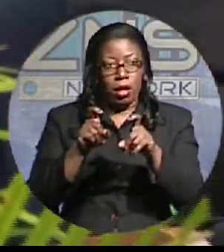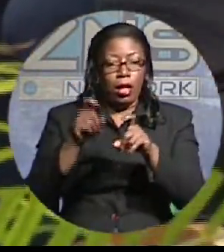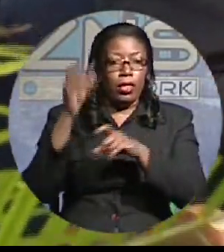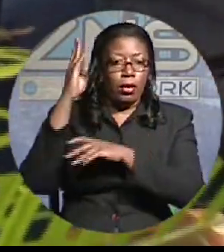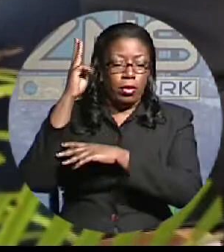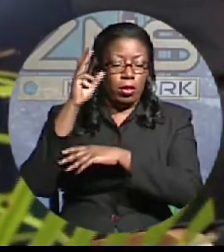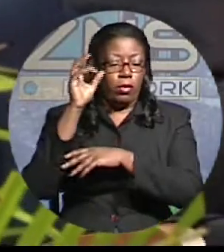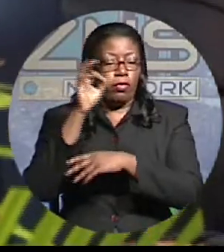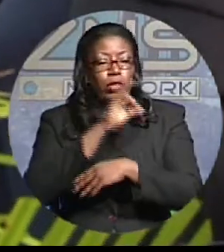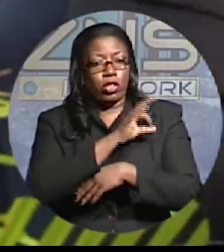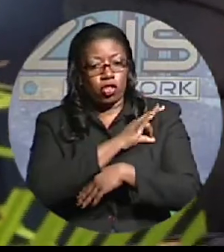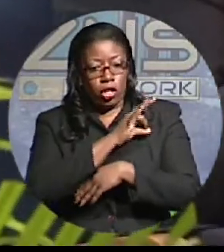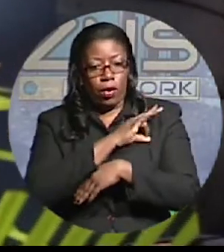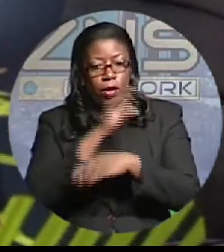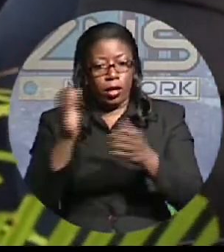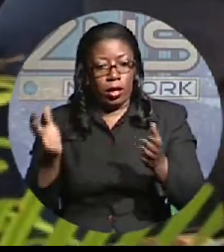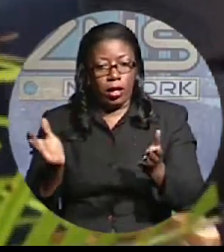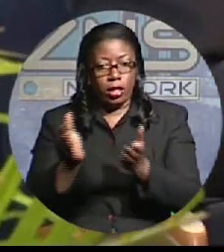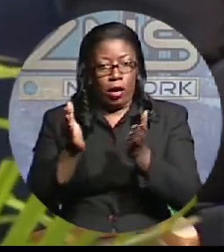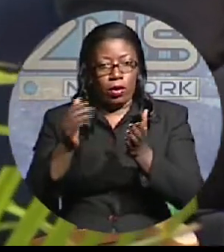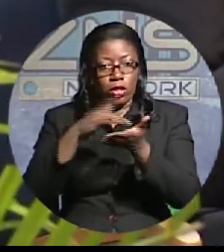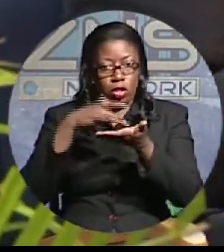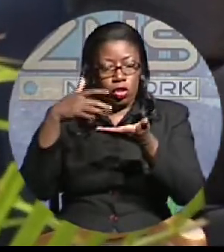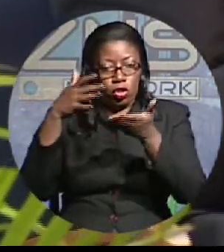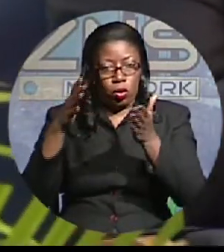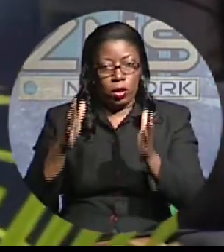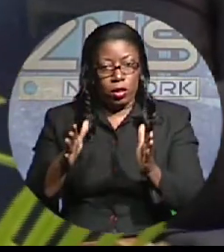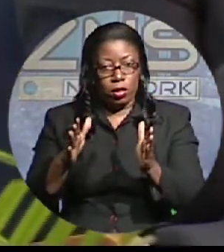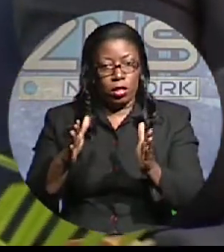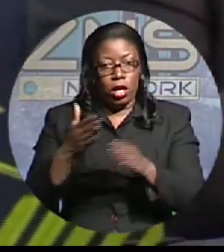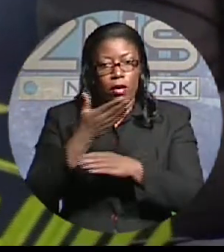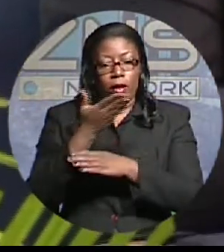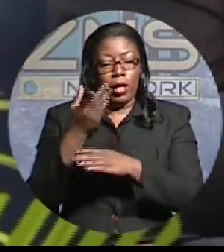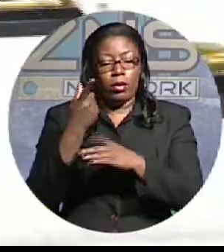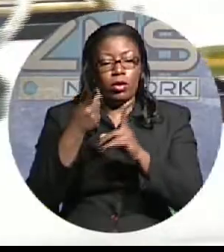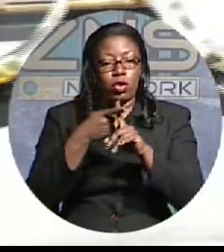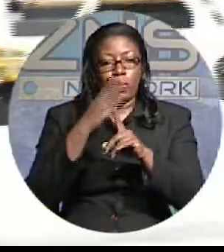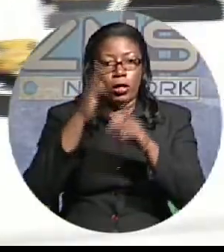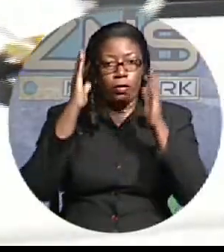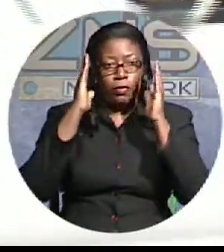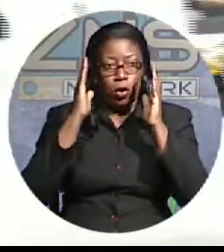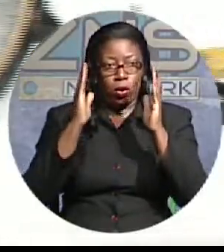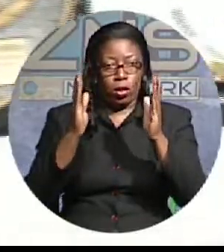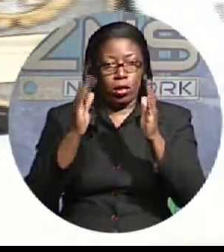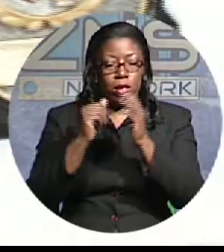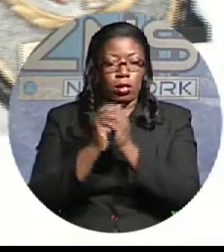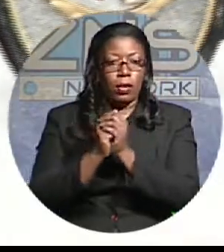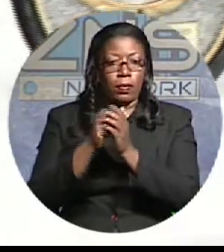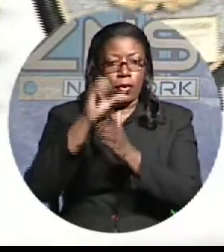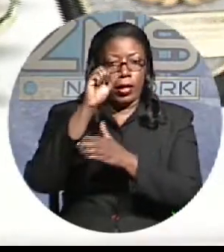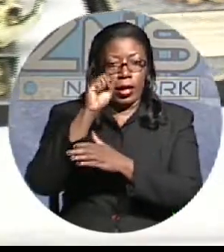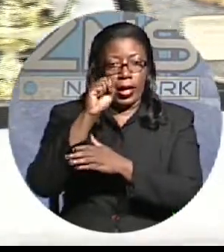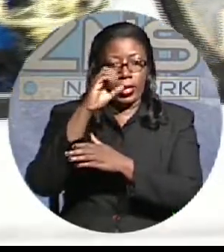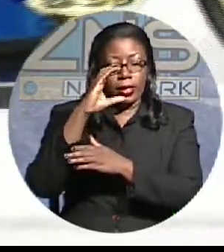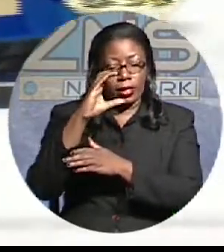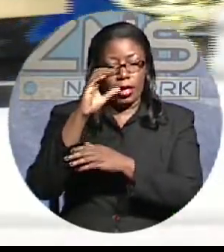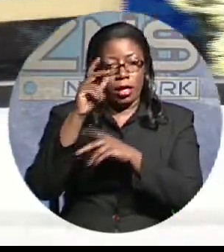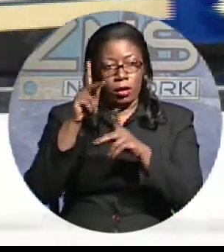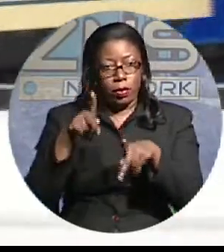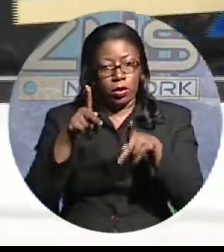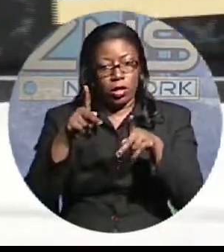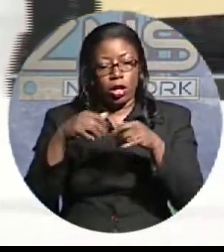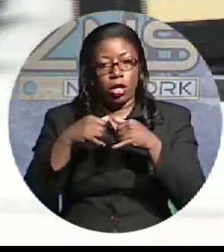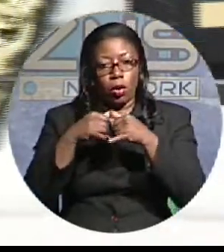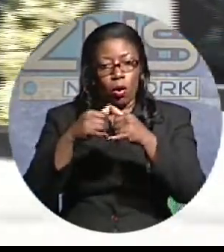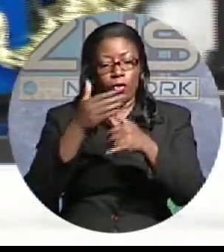addressed the students, encouraging them to remain focused on academic success. Stephen Saunders, formerly of SC McPherson Junior High, took home the